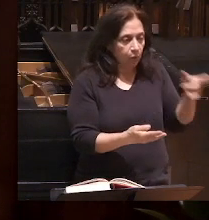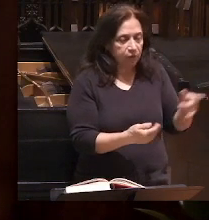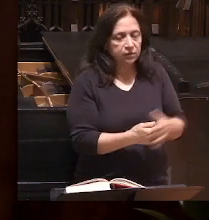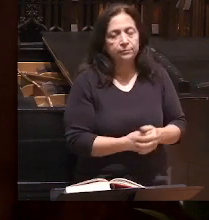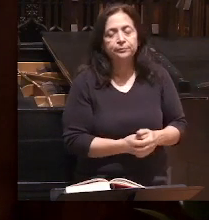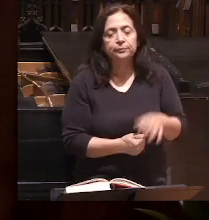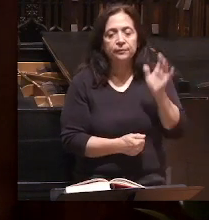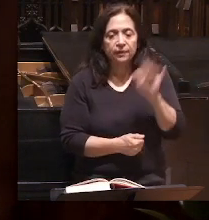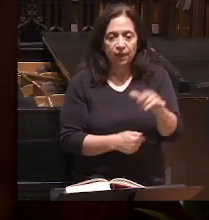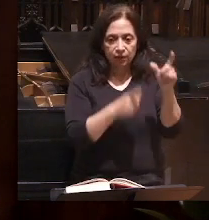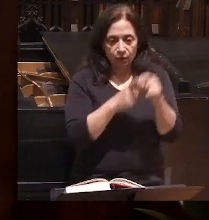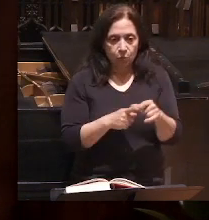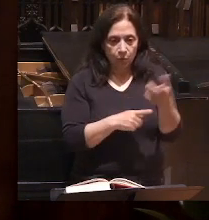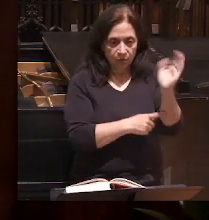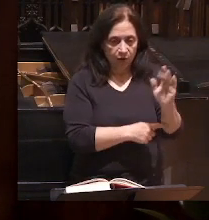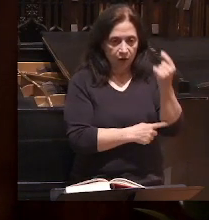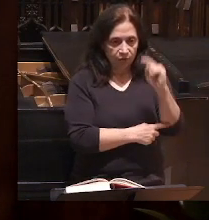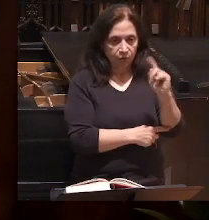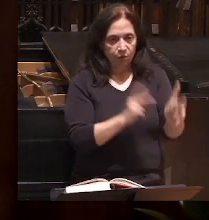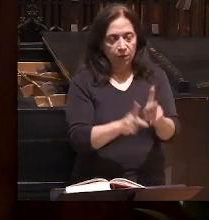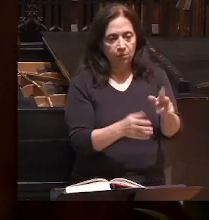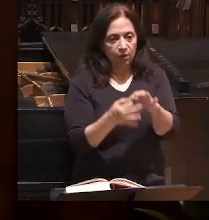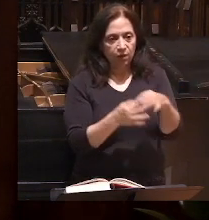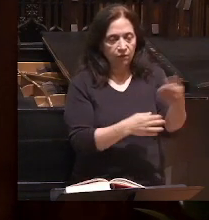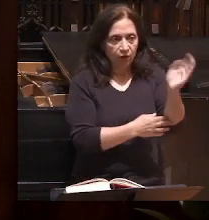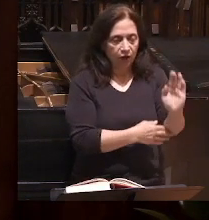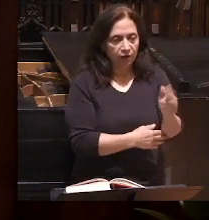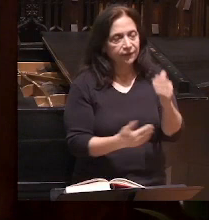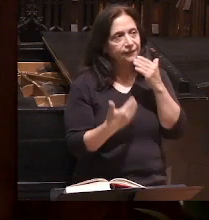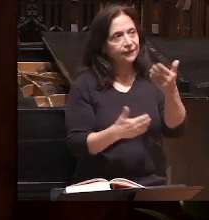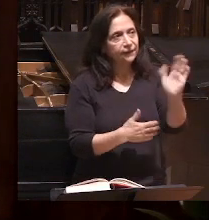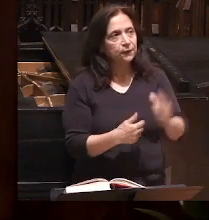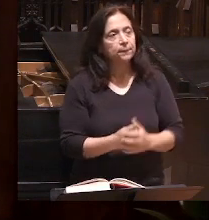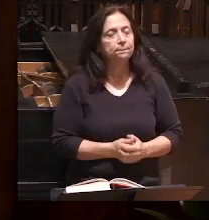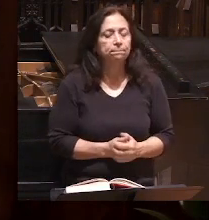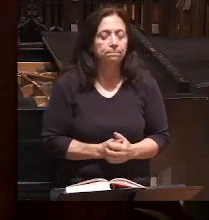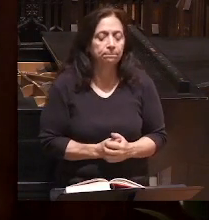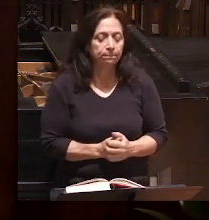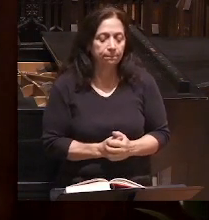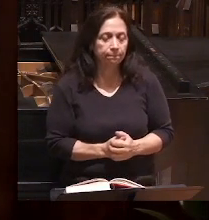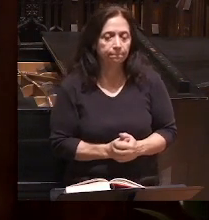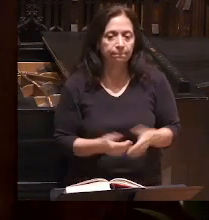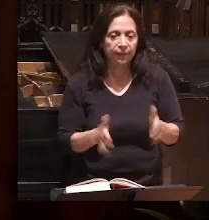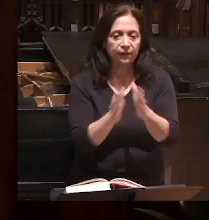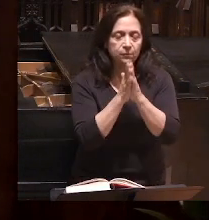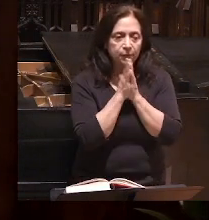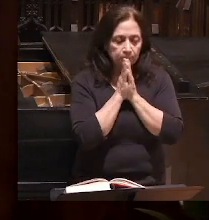This is the word of God for the people of God. Thanks be to God. Let us